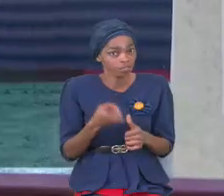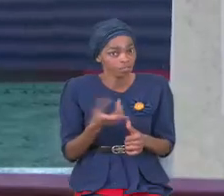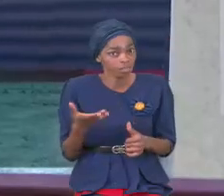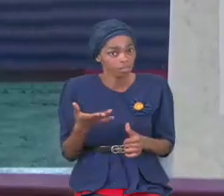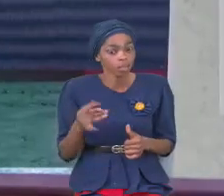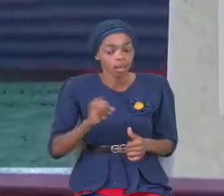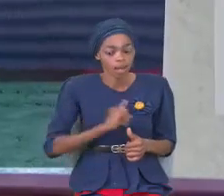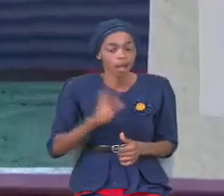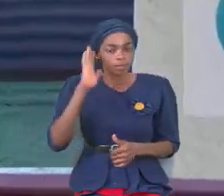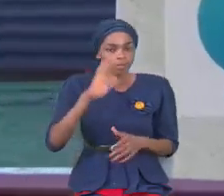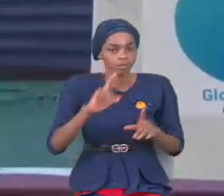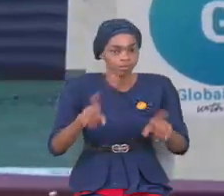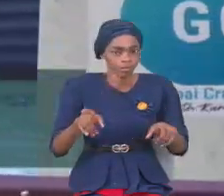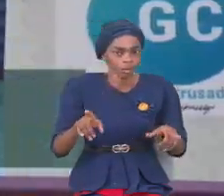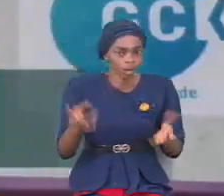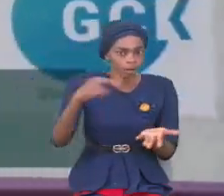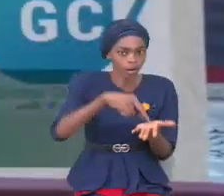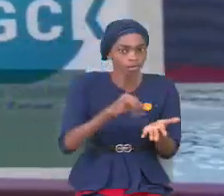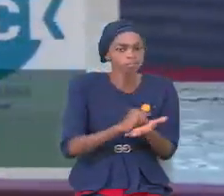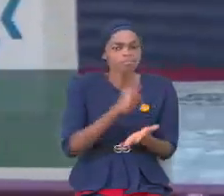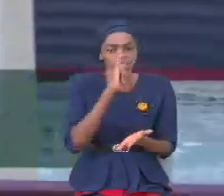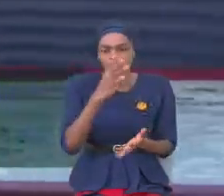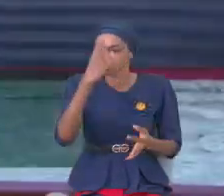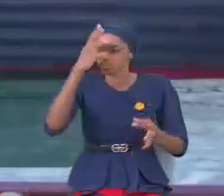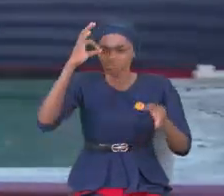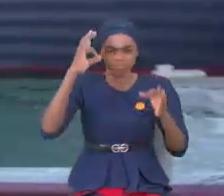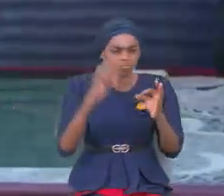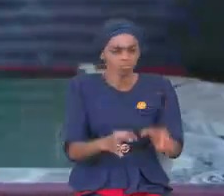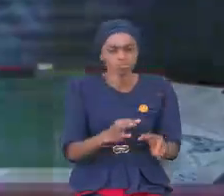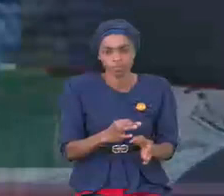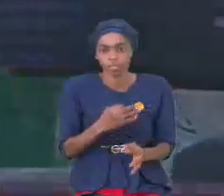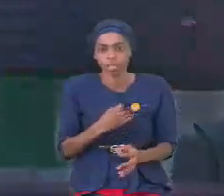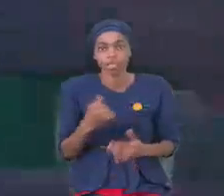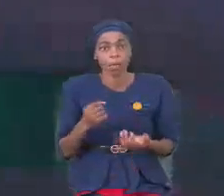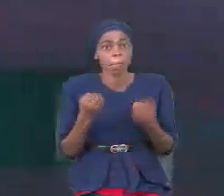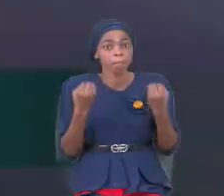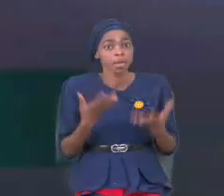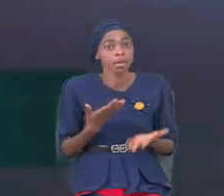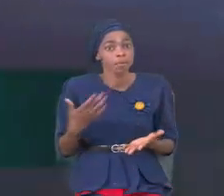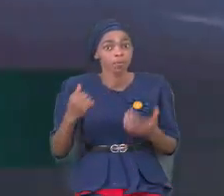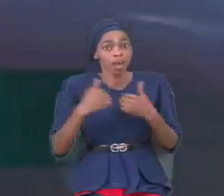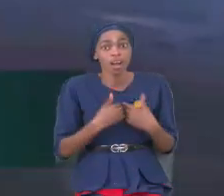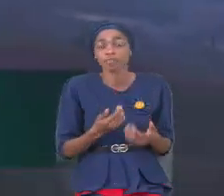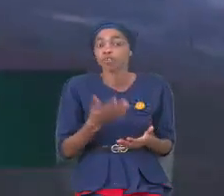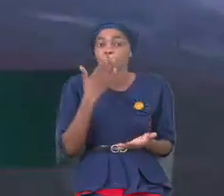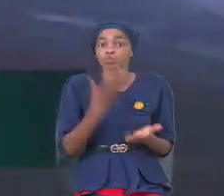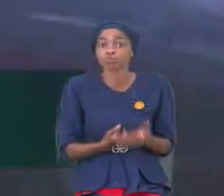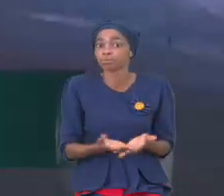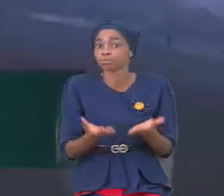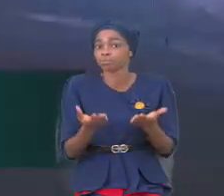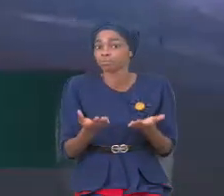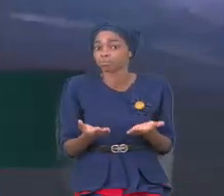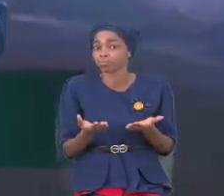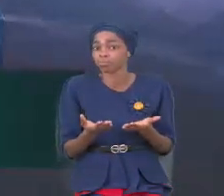intention. Intention. Many people have good intention. Good intention. Good